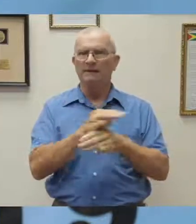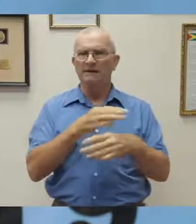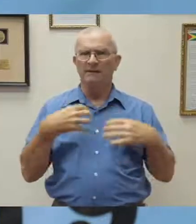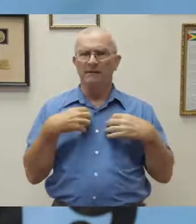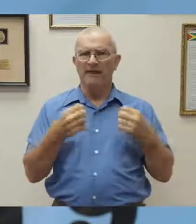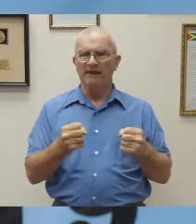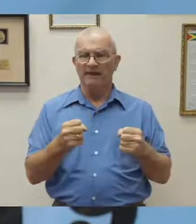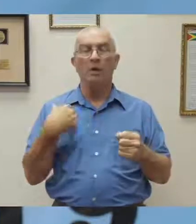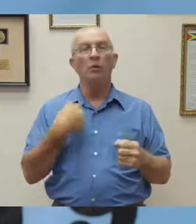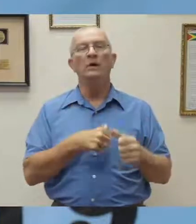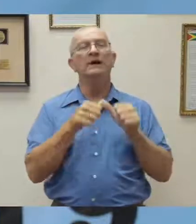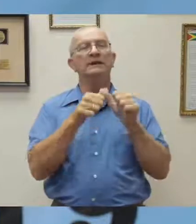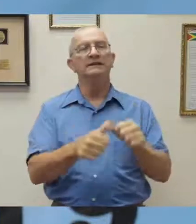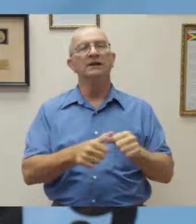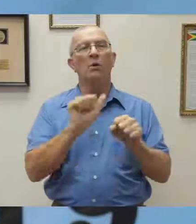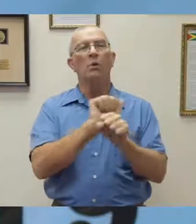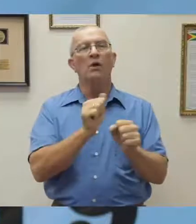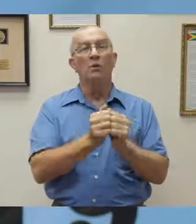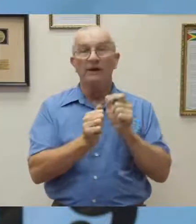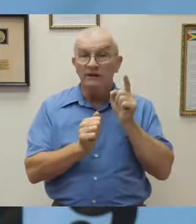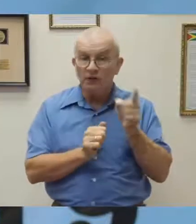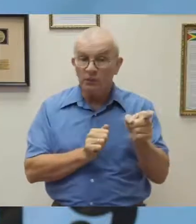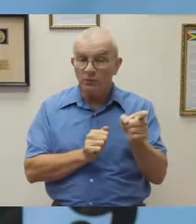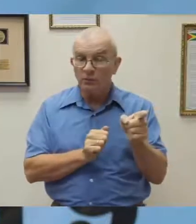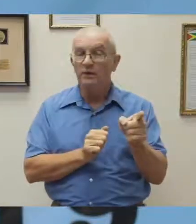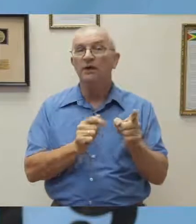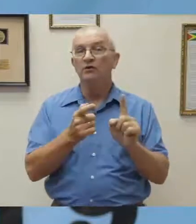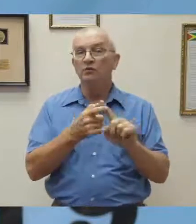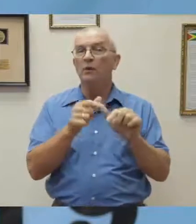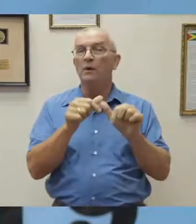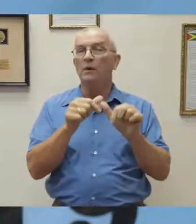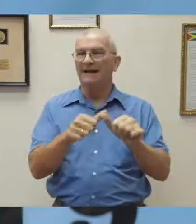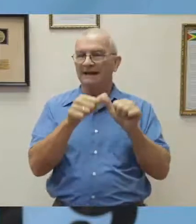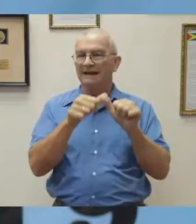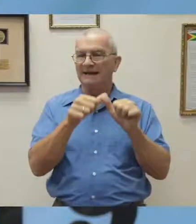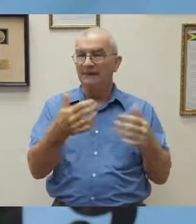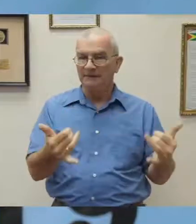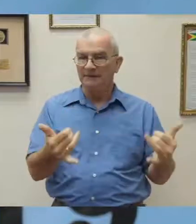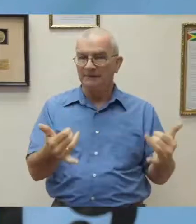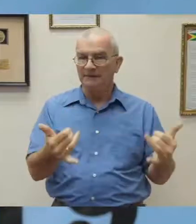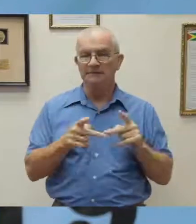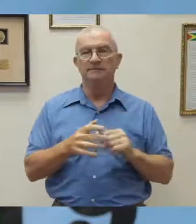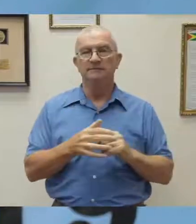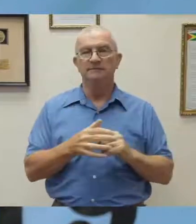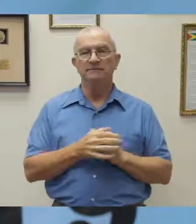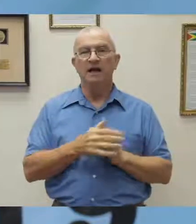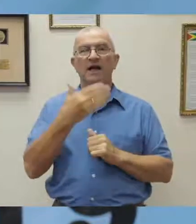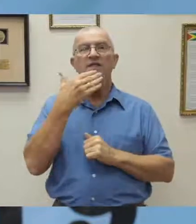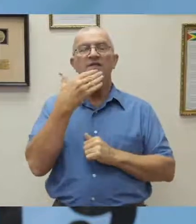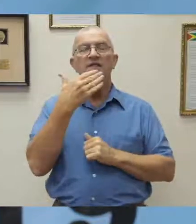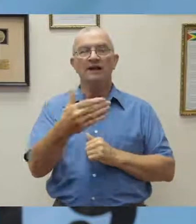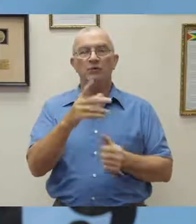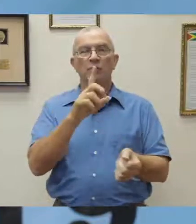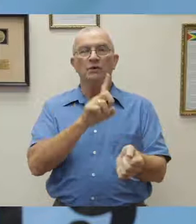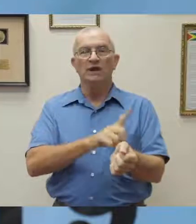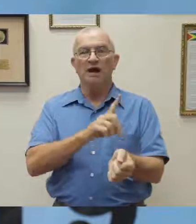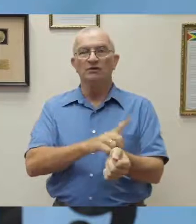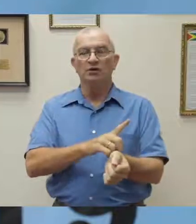Health will continue to work with you to maintain this status. Thank you,